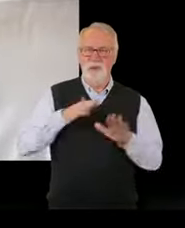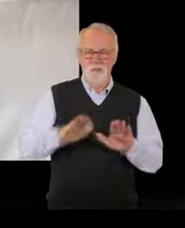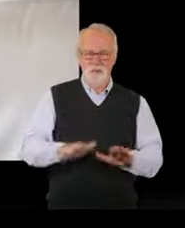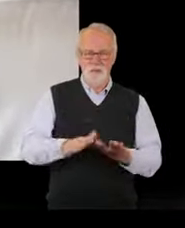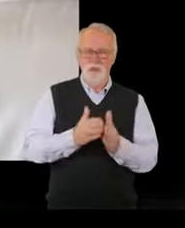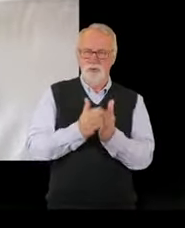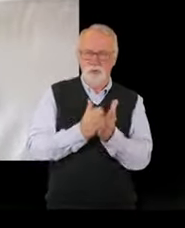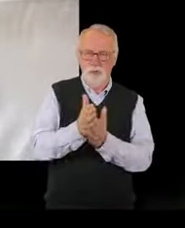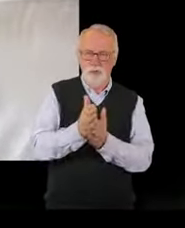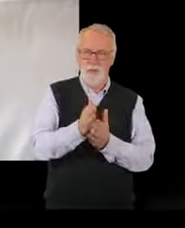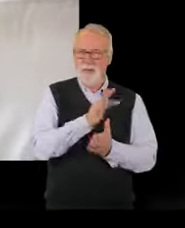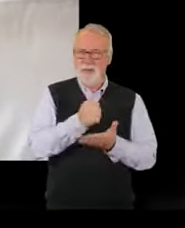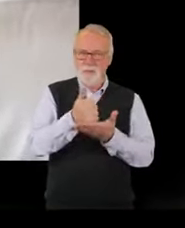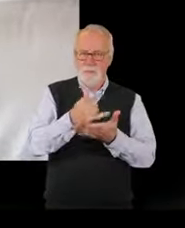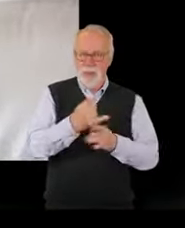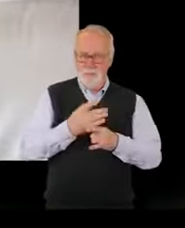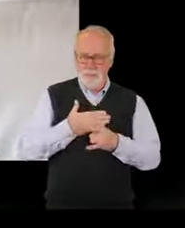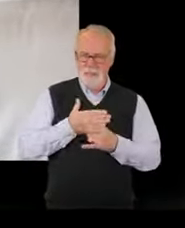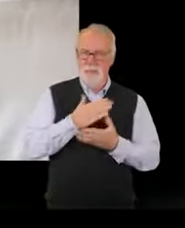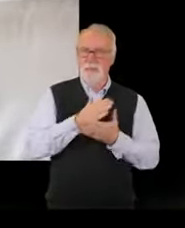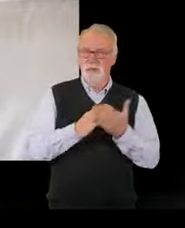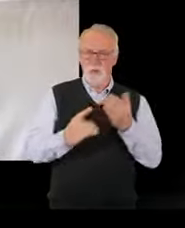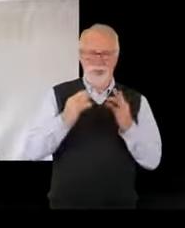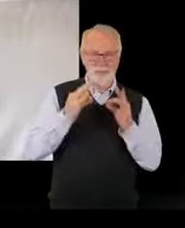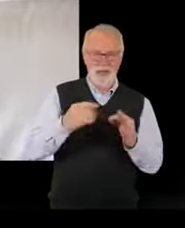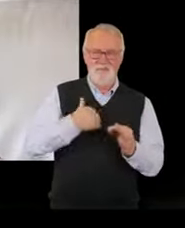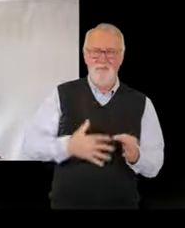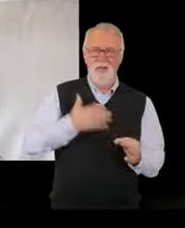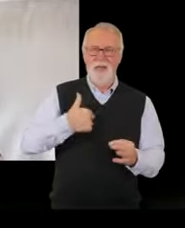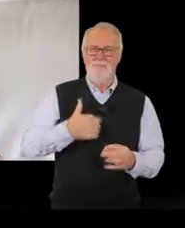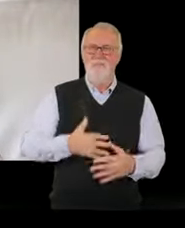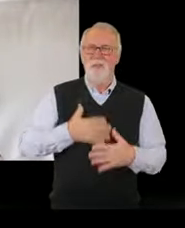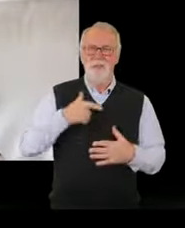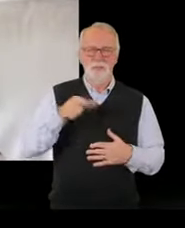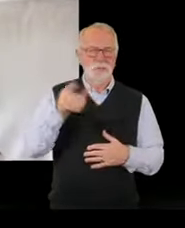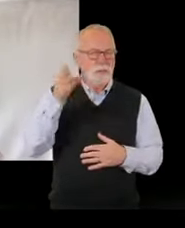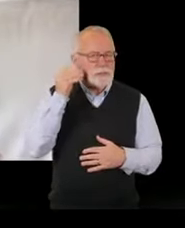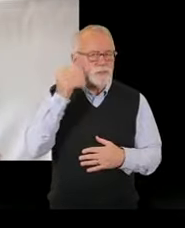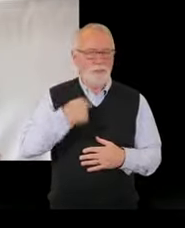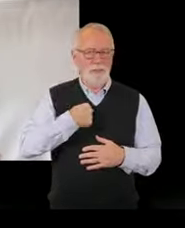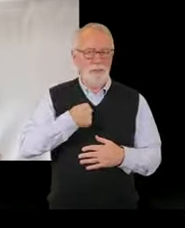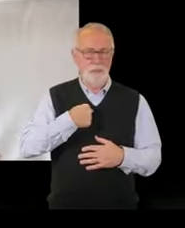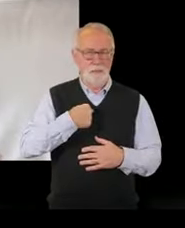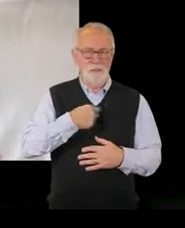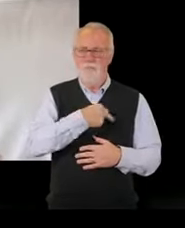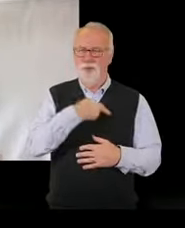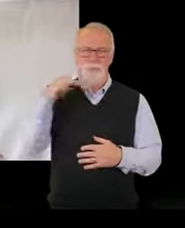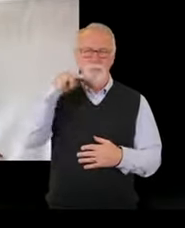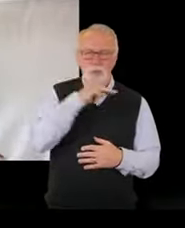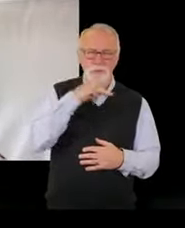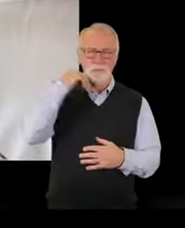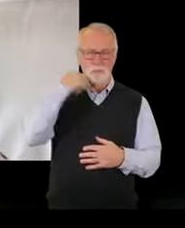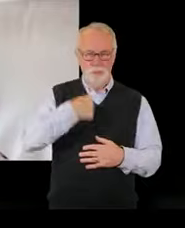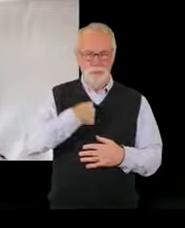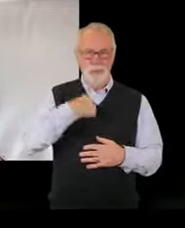which was very important to me because it's very difficult to speak to your family. So it is, so I find it easy to